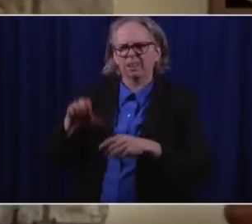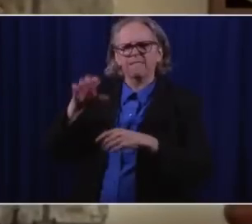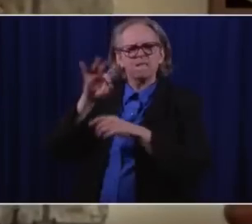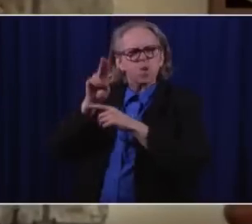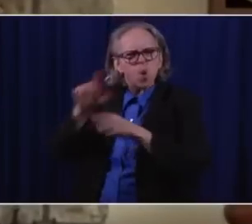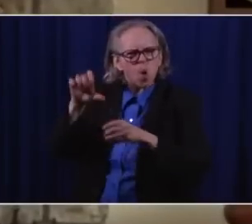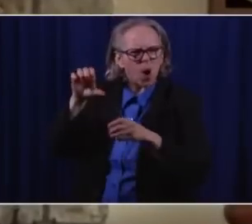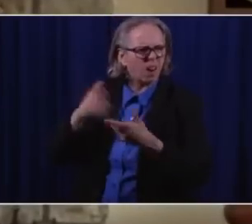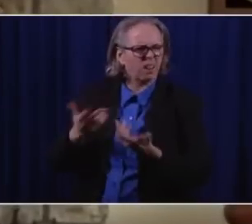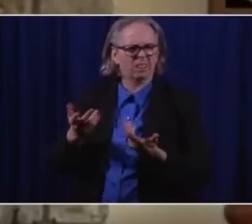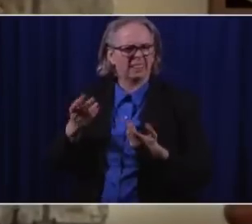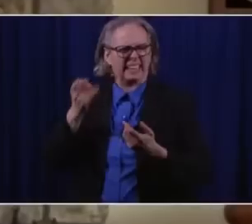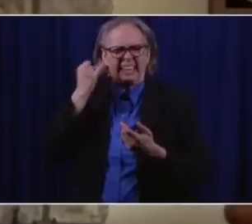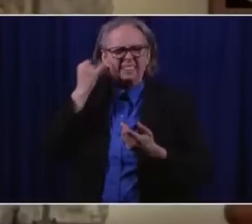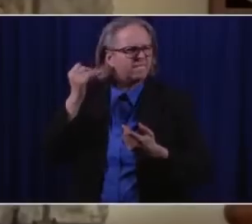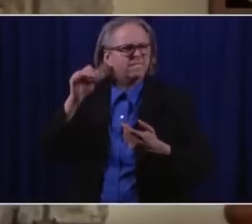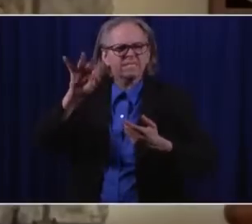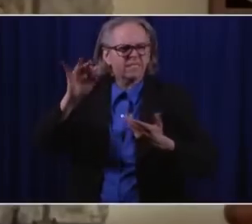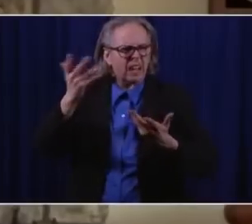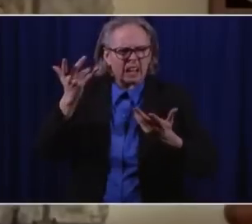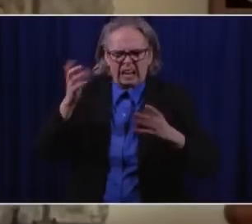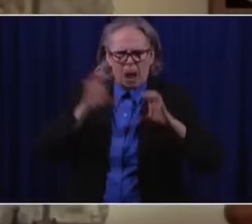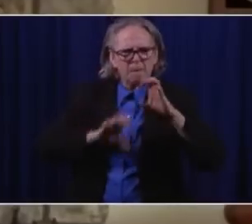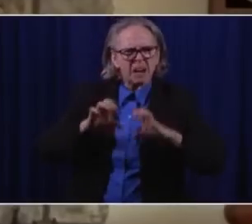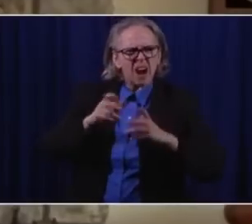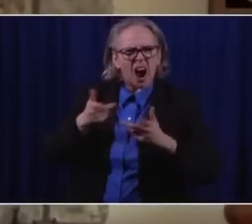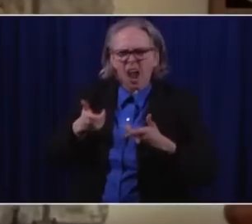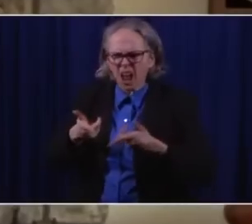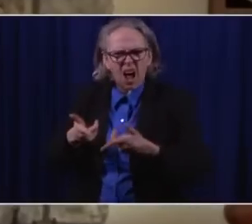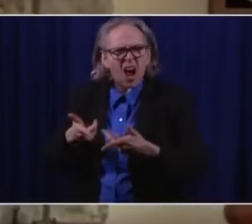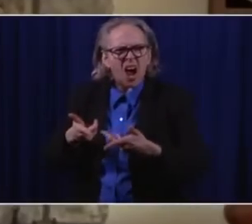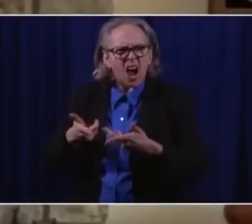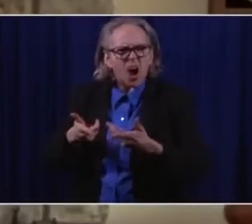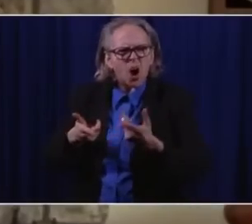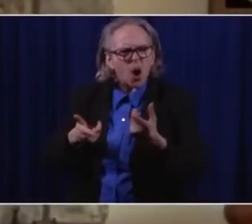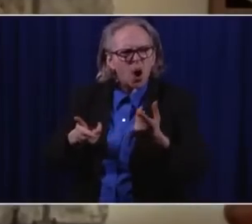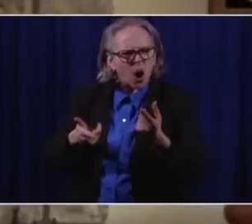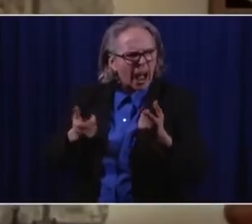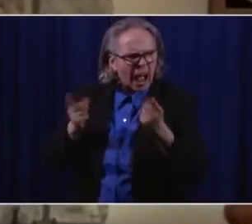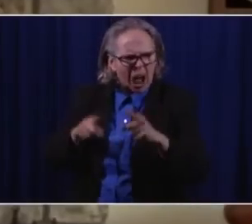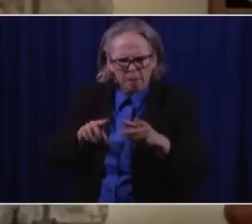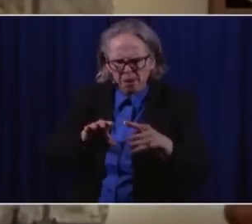the plume that rose from the fire contaminated a large region of Columbus and its surrounding counties.